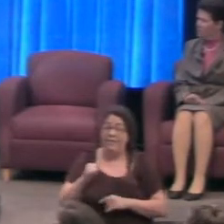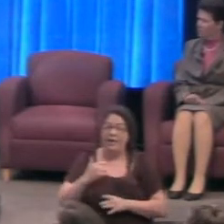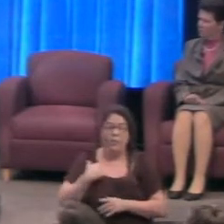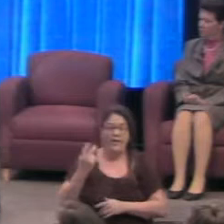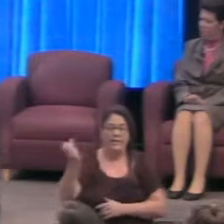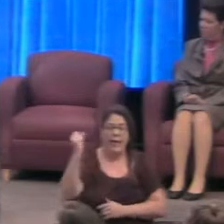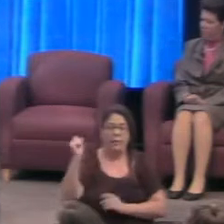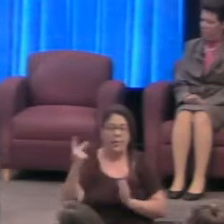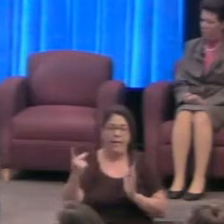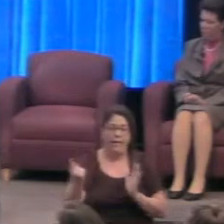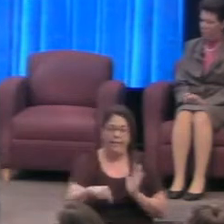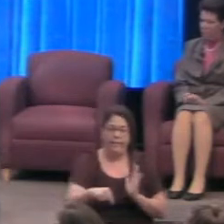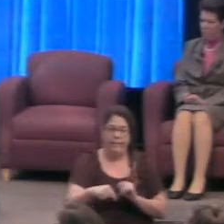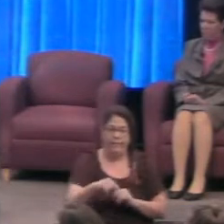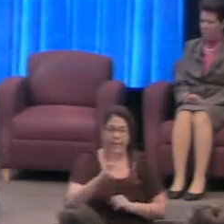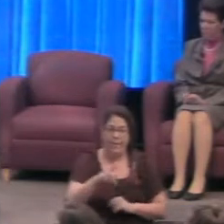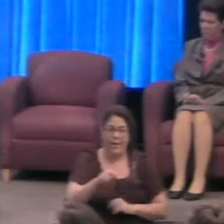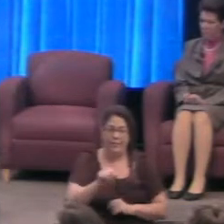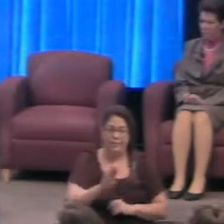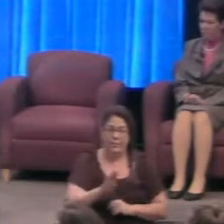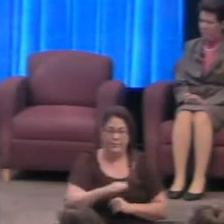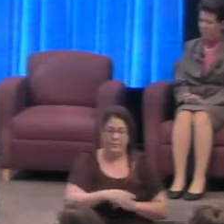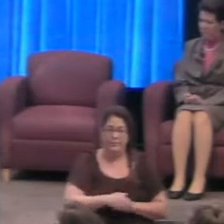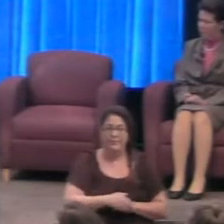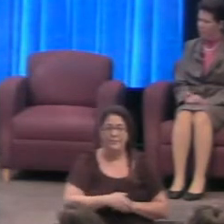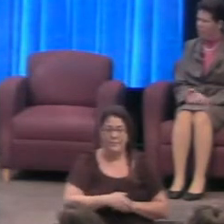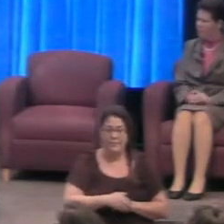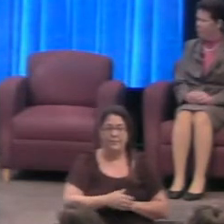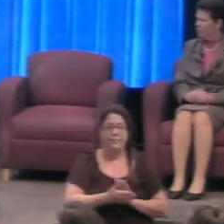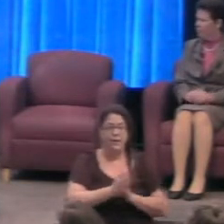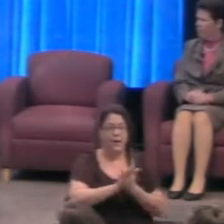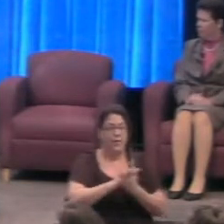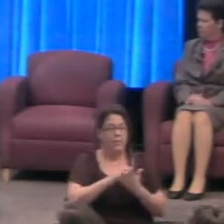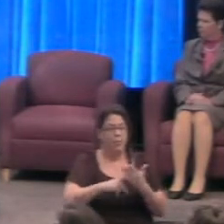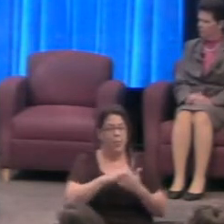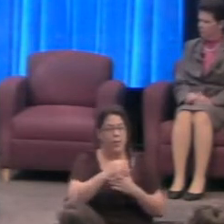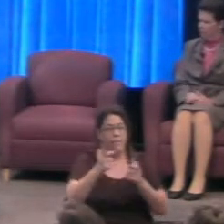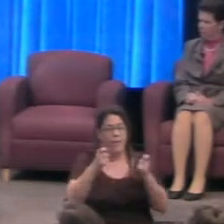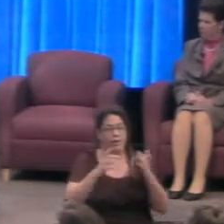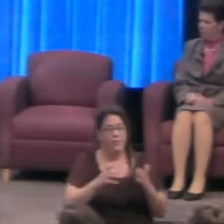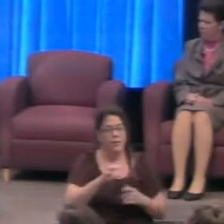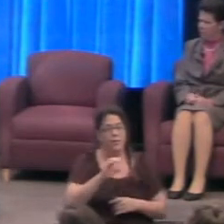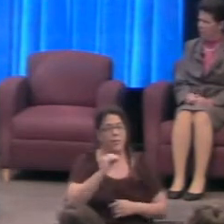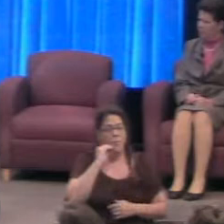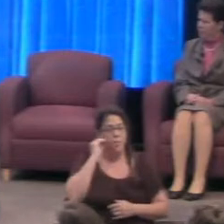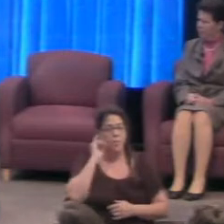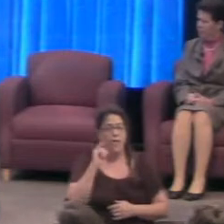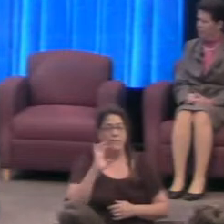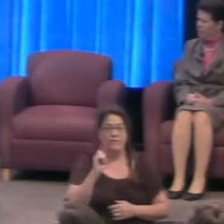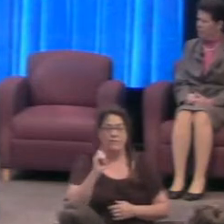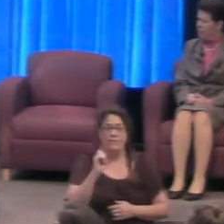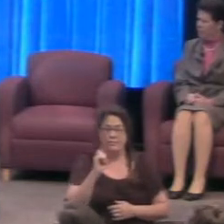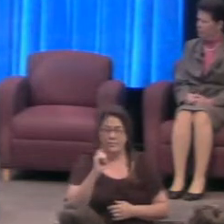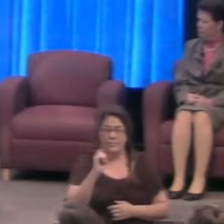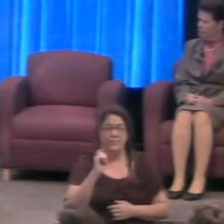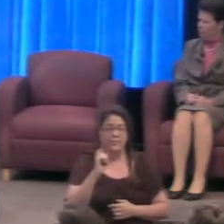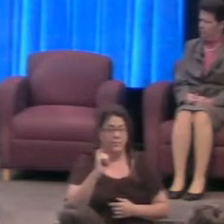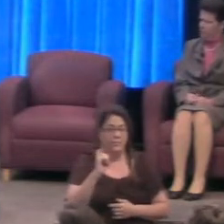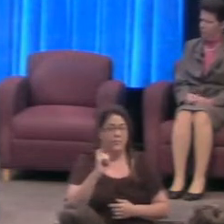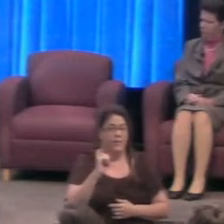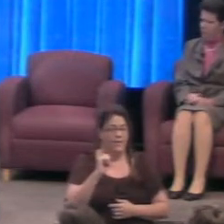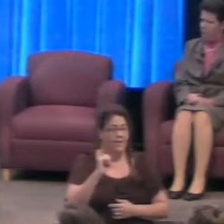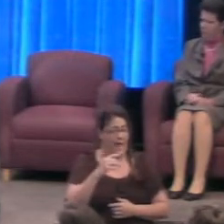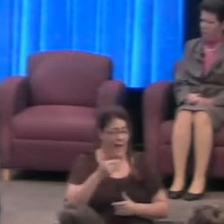back here at Wright-Patterson in the program management home office, where she oversaw a hiring